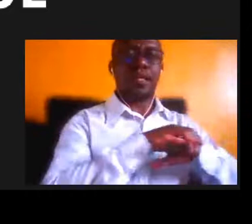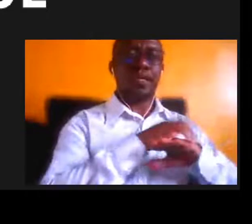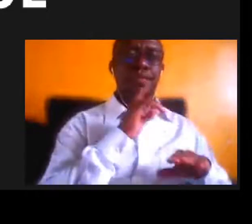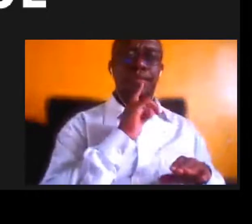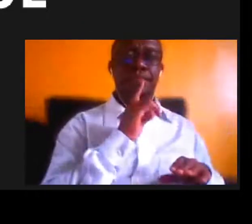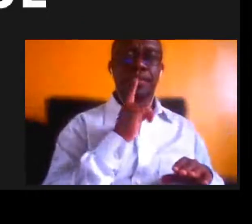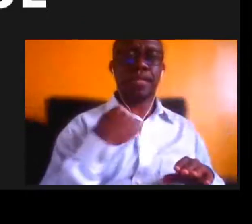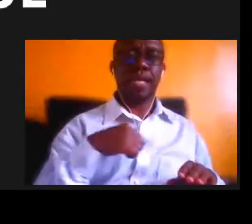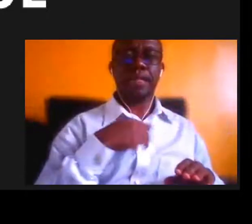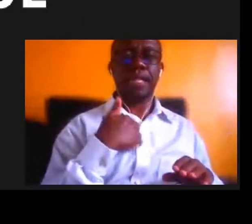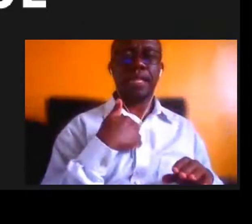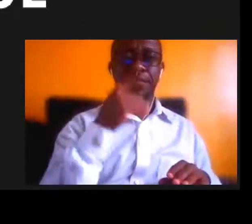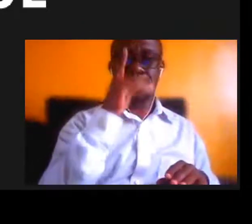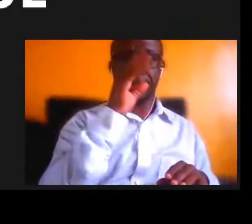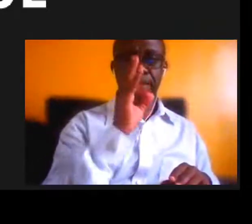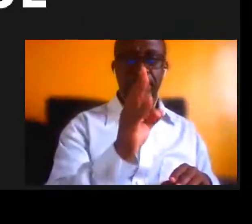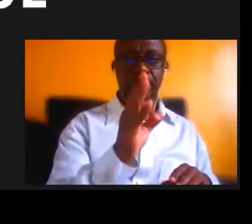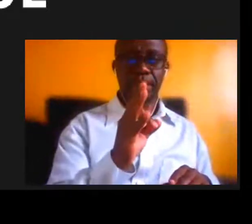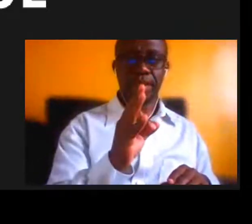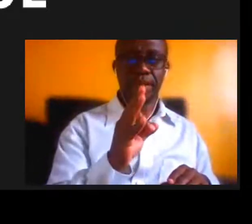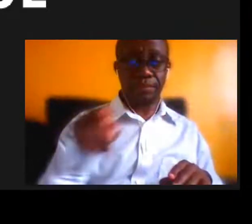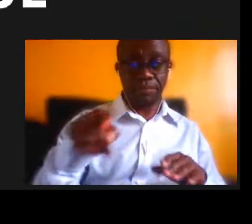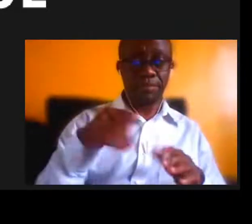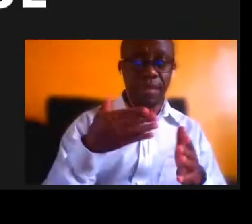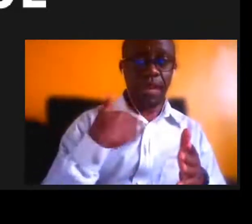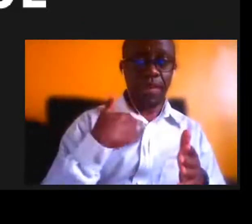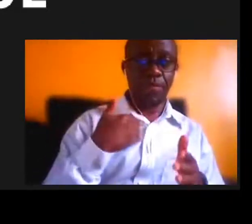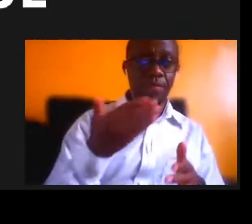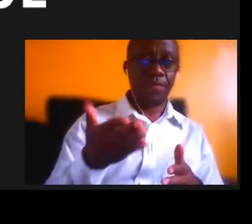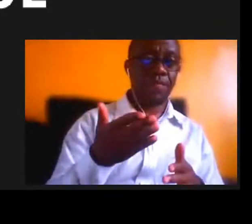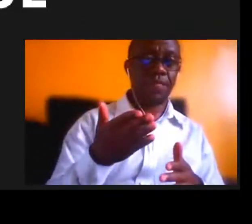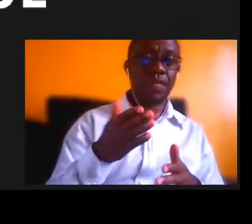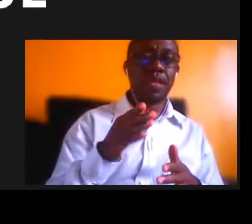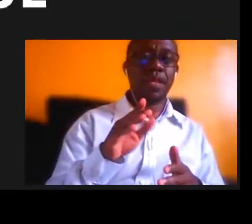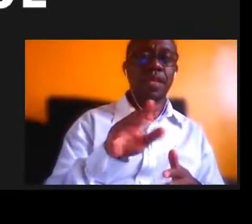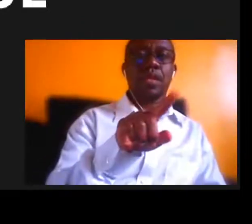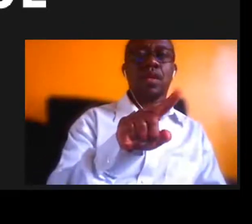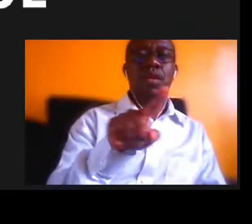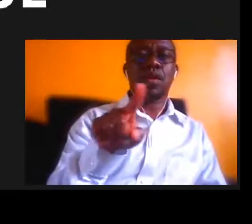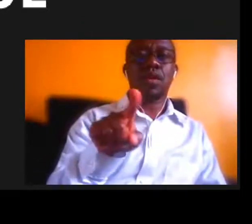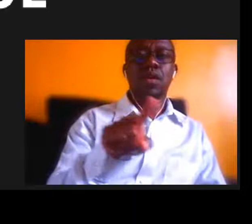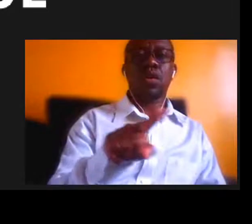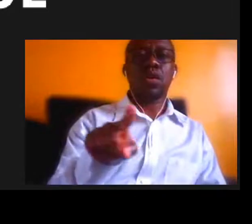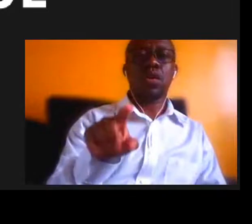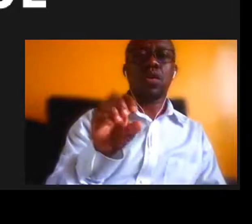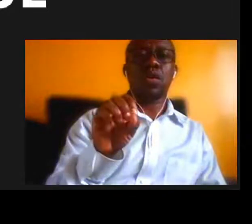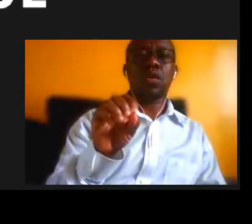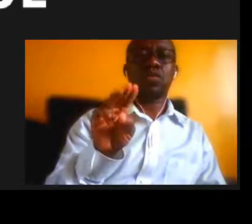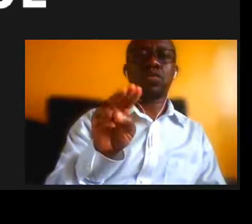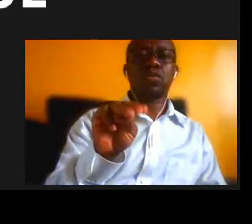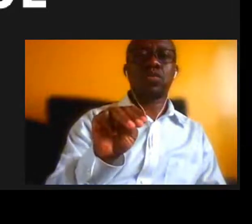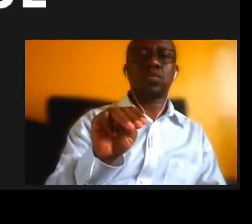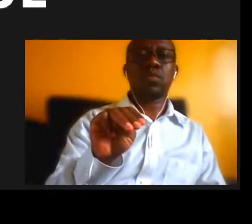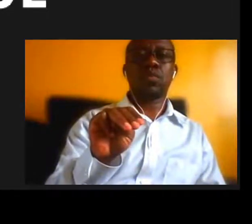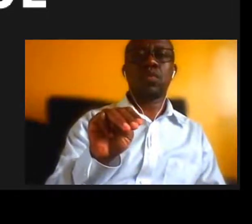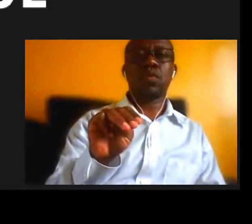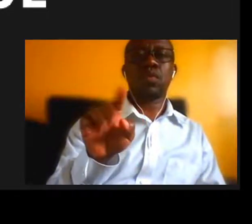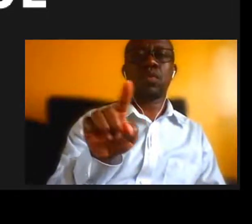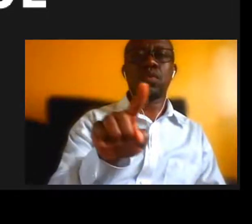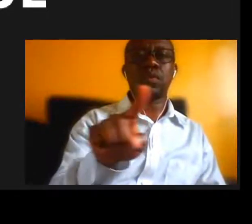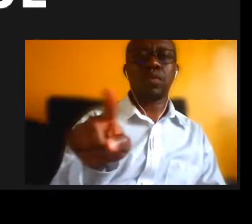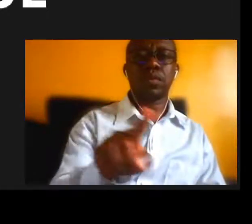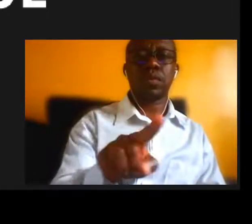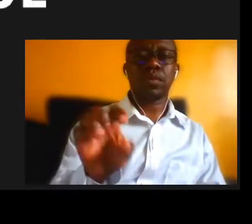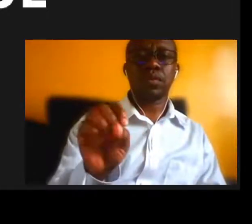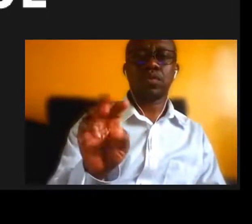But today we can, in terms of people who have been infected, we can count 20 people infected. And this